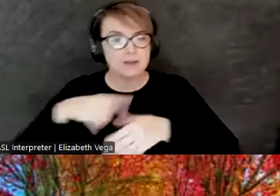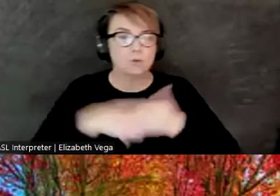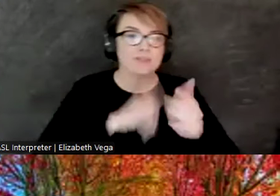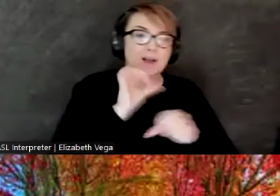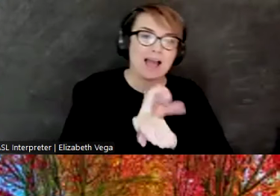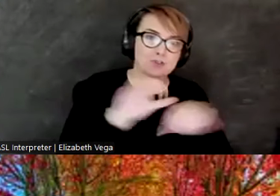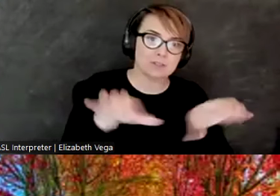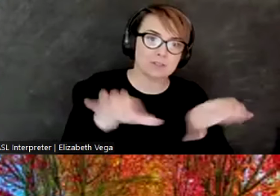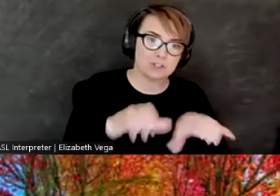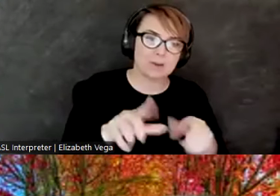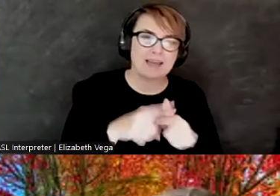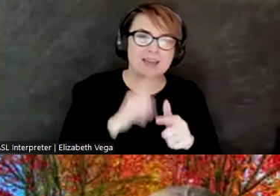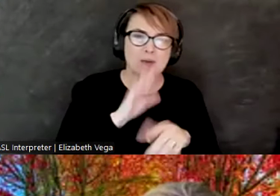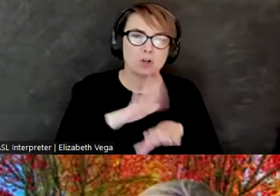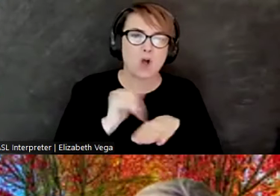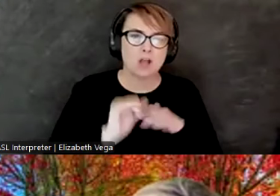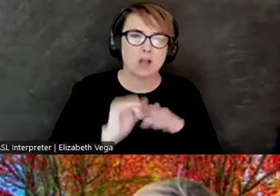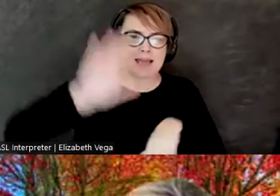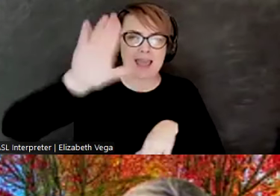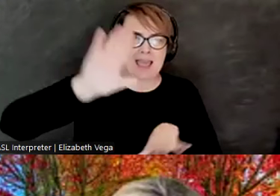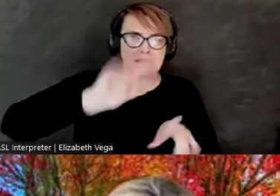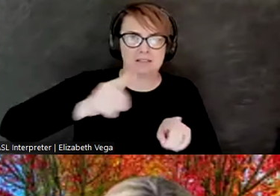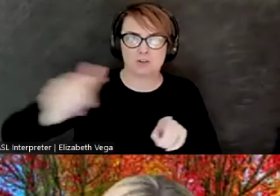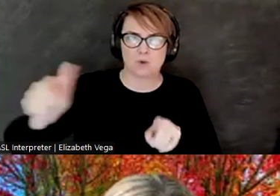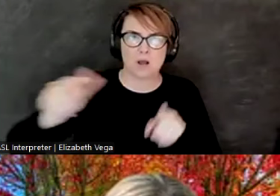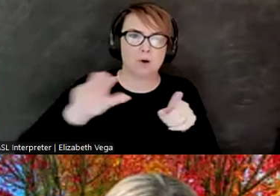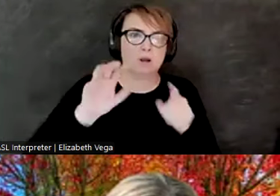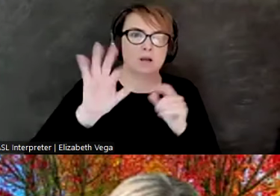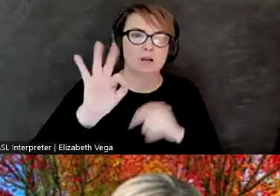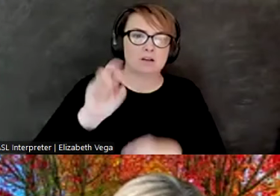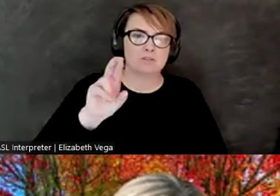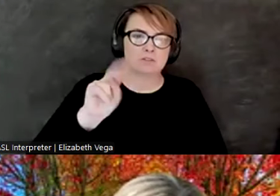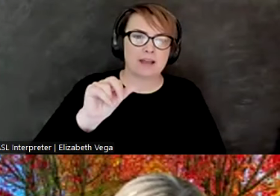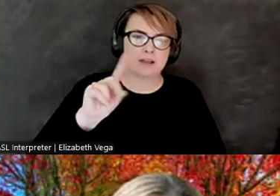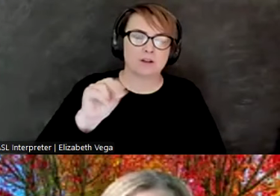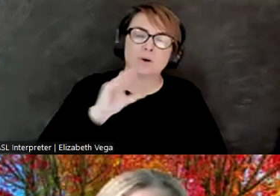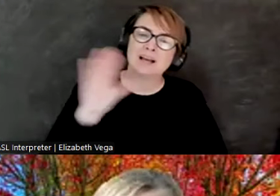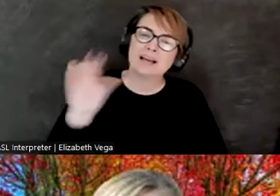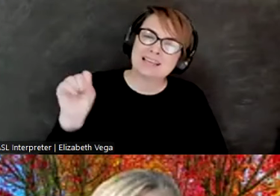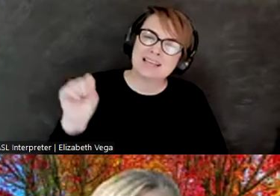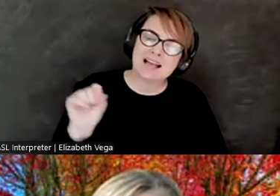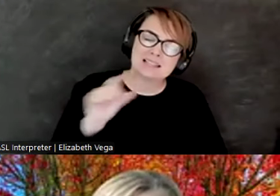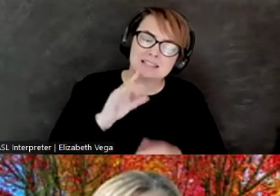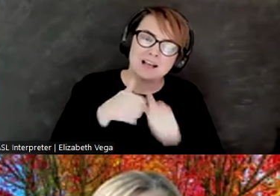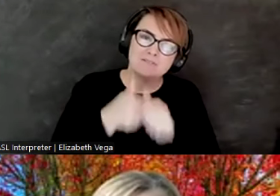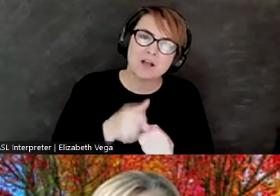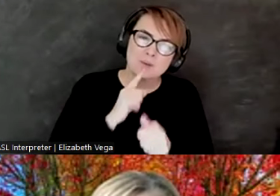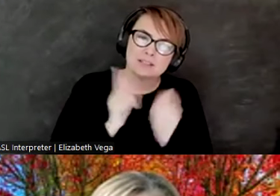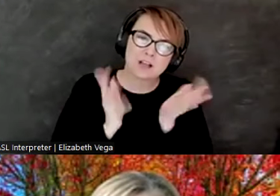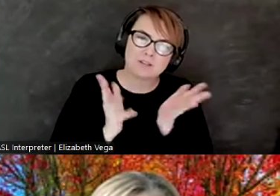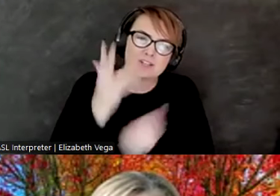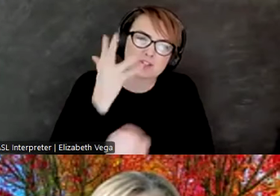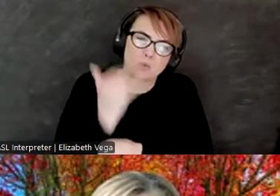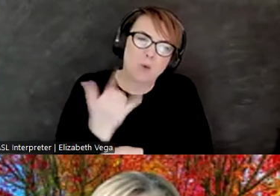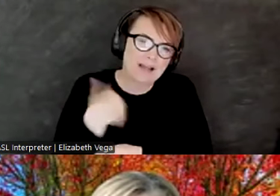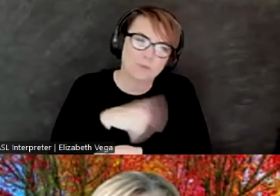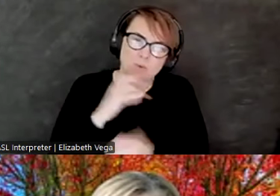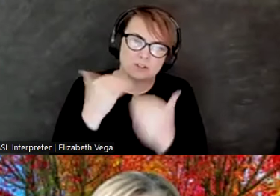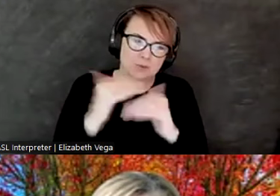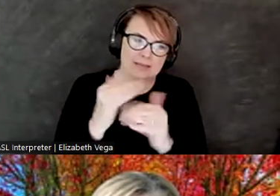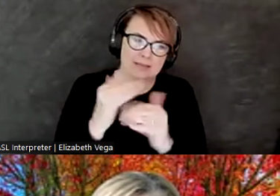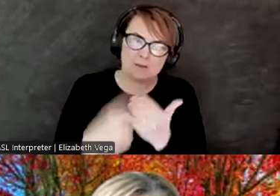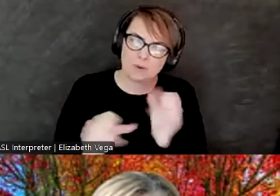I'm following the conversation. I'm not sure why we would kind of put a cap of limits to what can be discussed. I